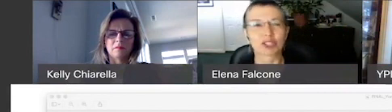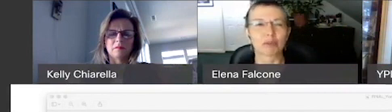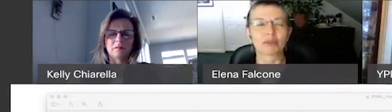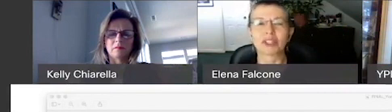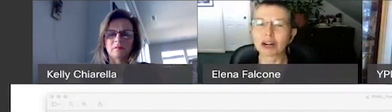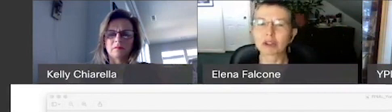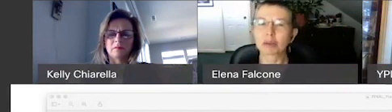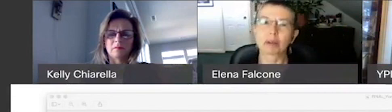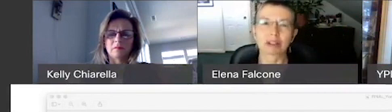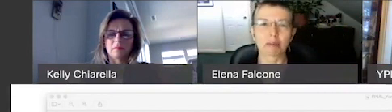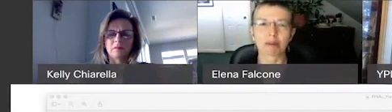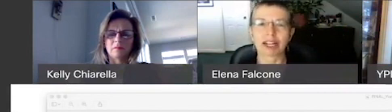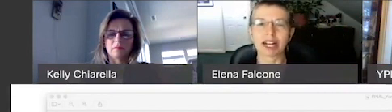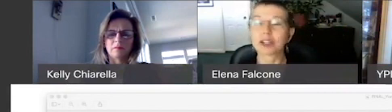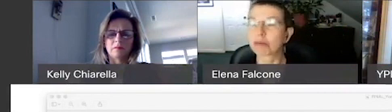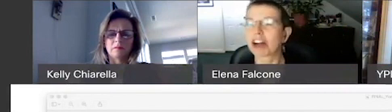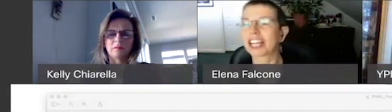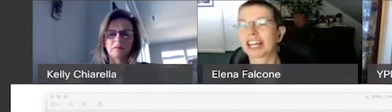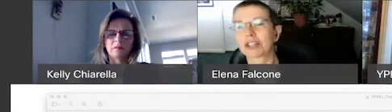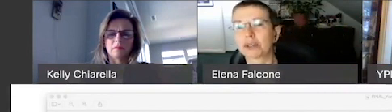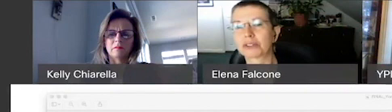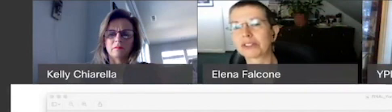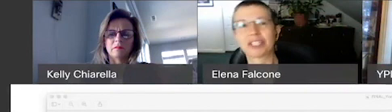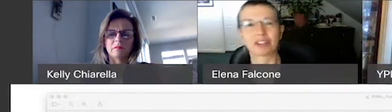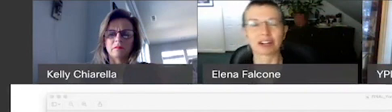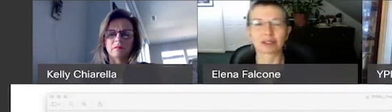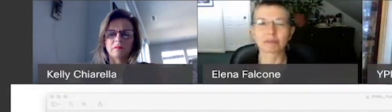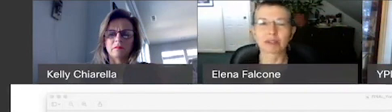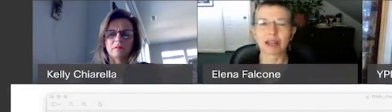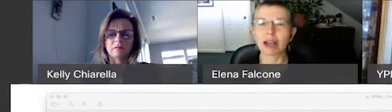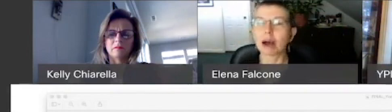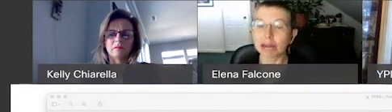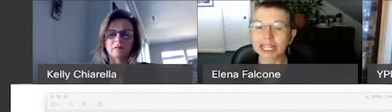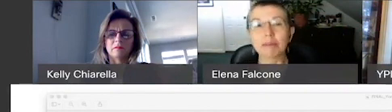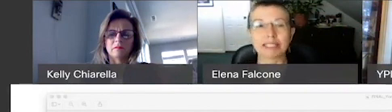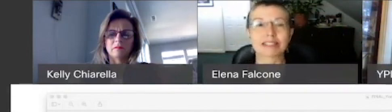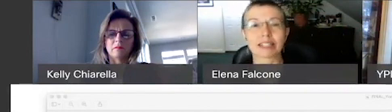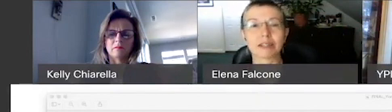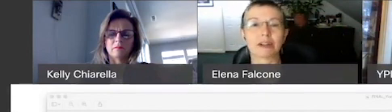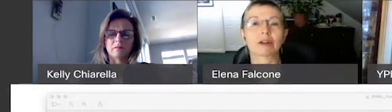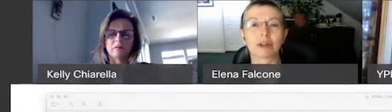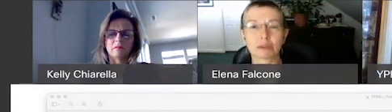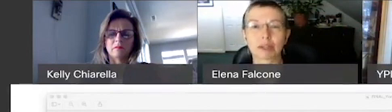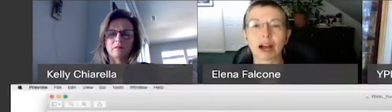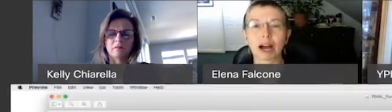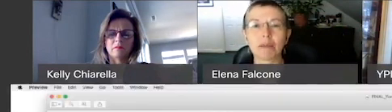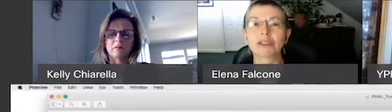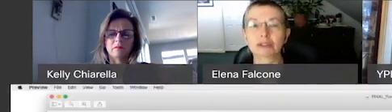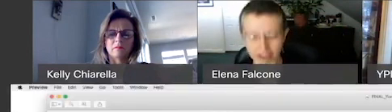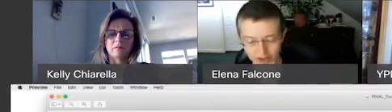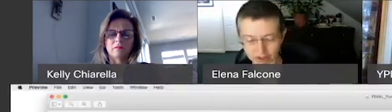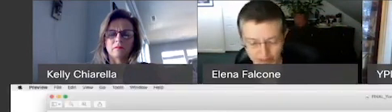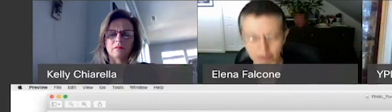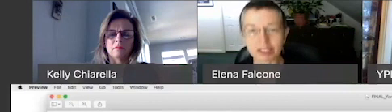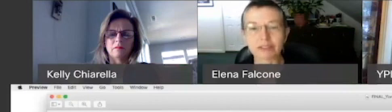in partnership with the Yonkers Public Library and our broadcast host, the City of Yonkers. My name is Elena Falcone. I'm